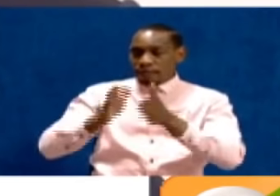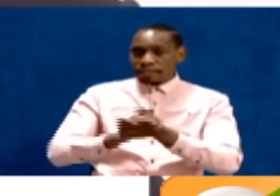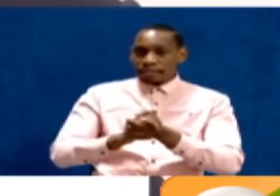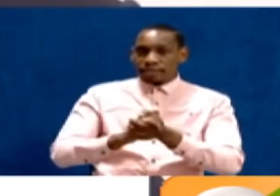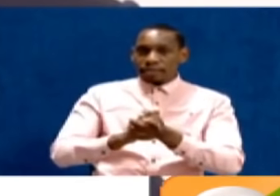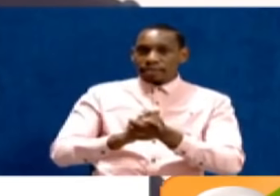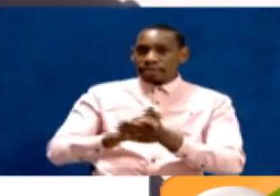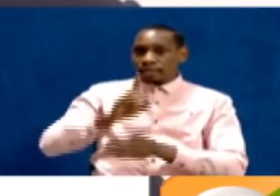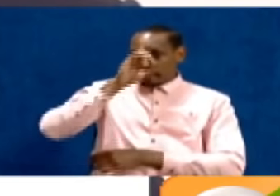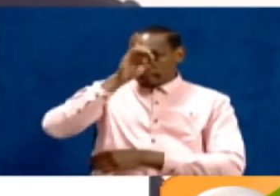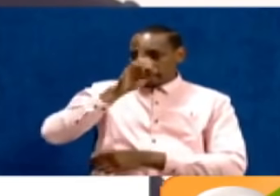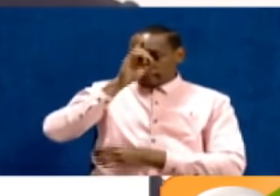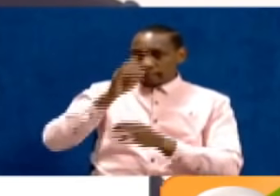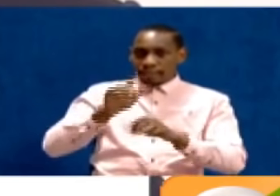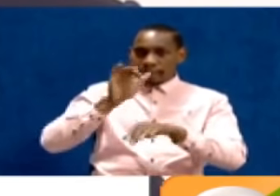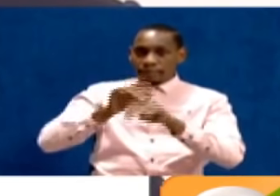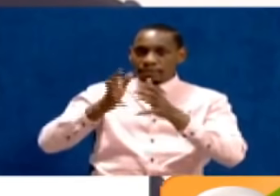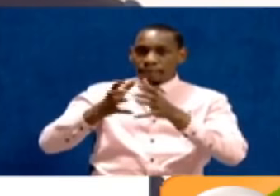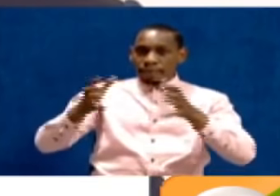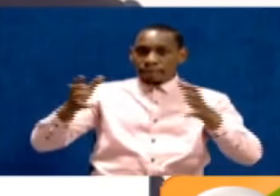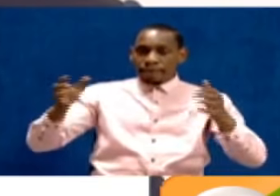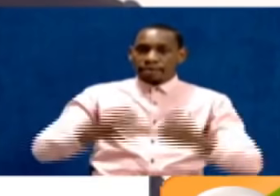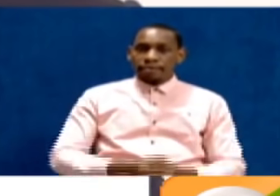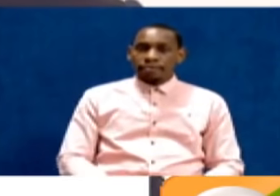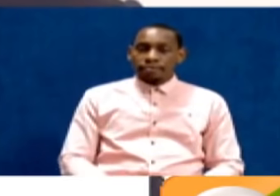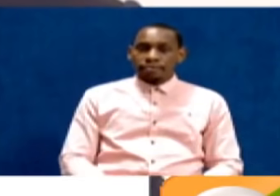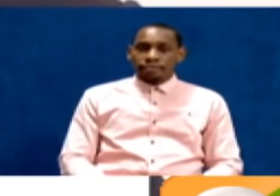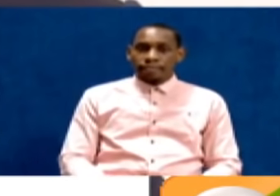where there would be serious multiplier effects.